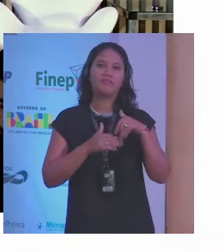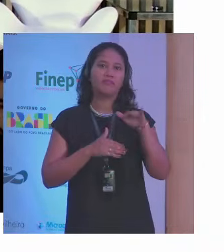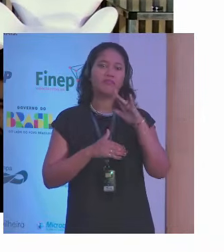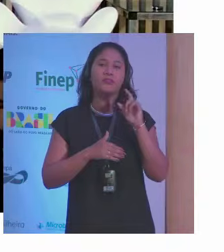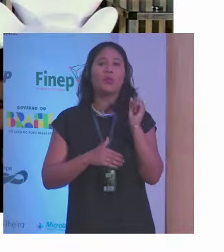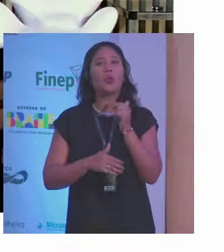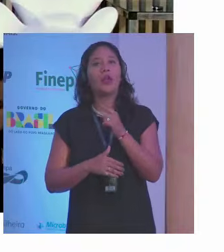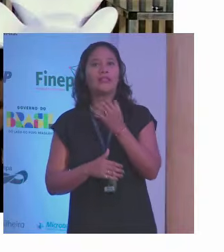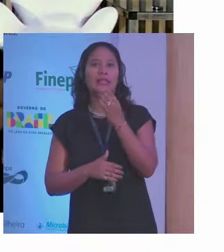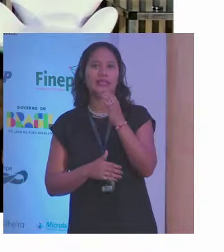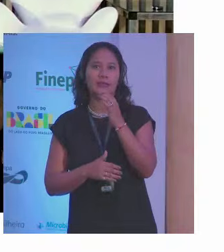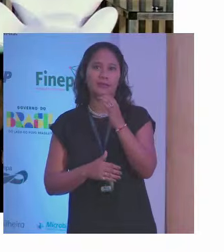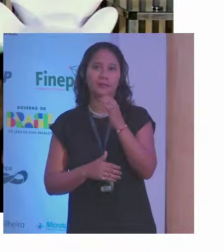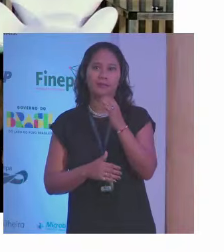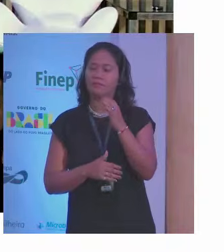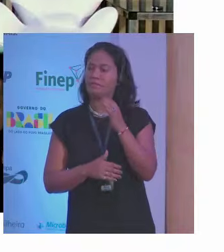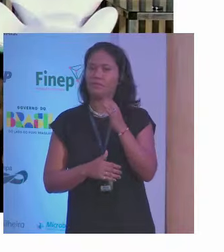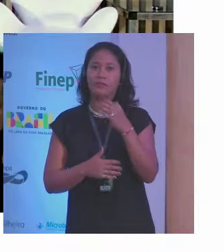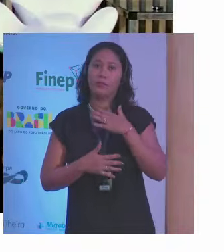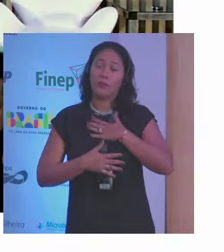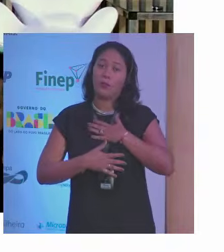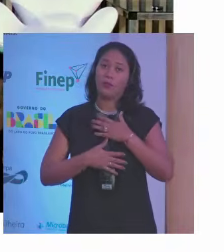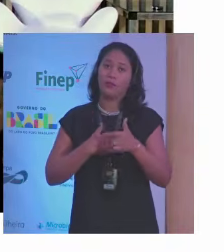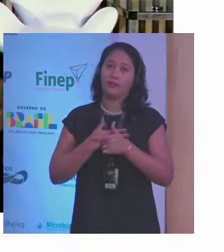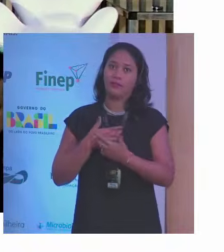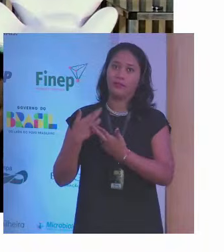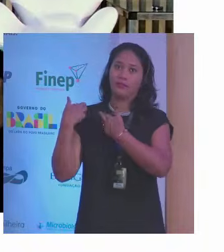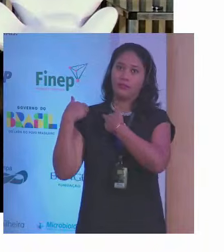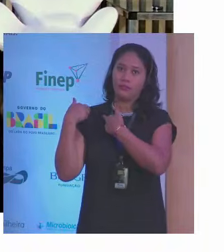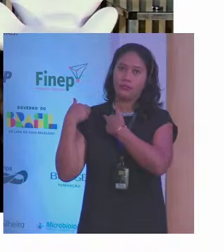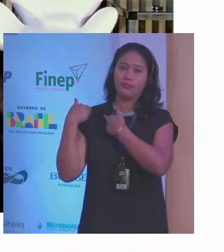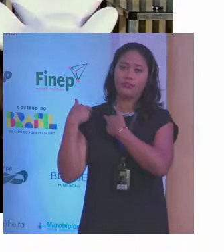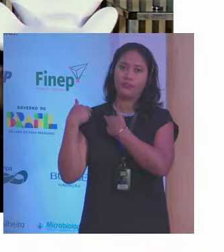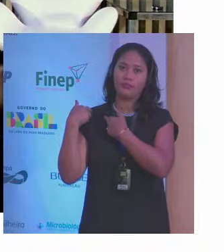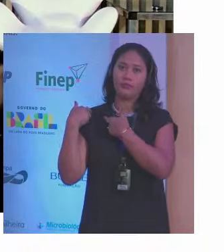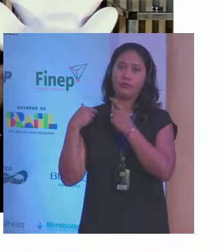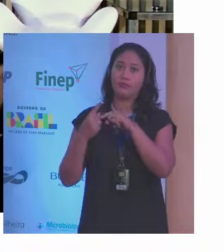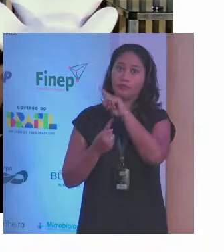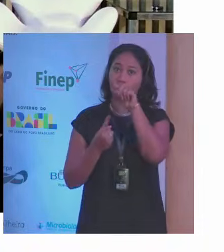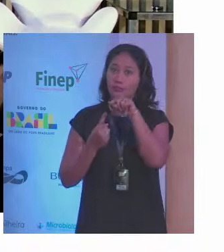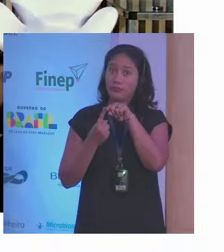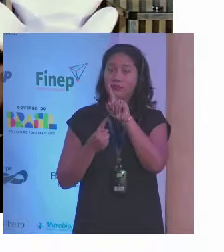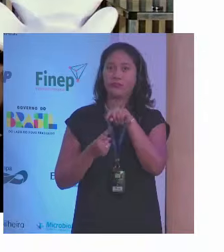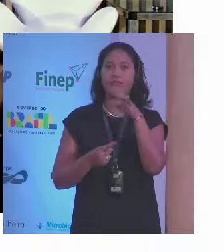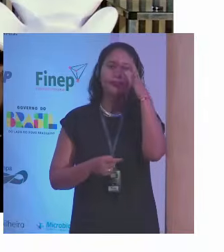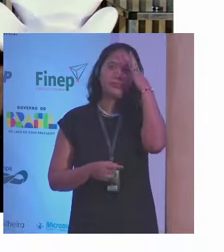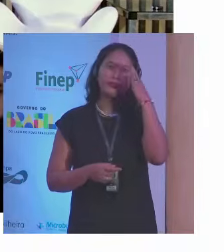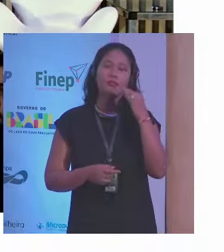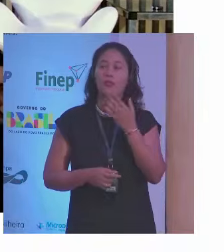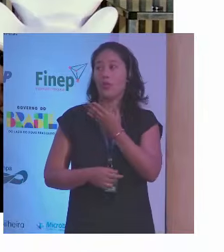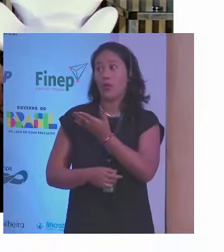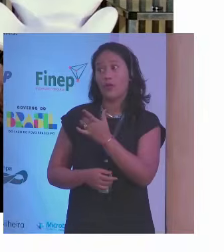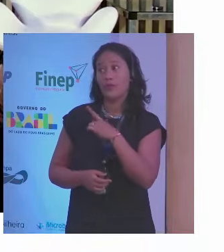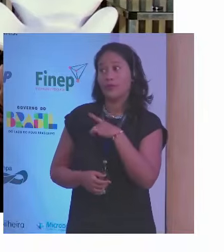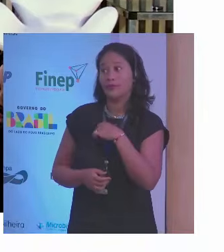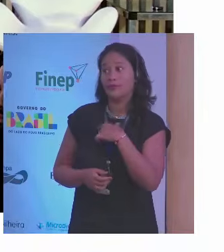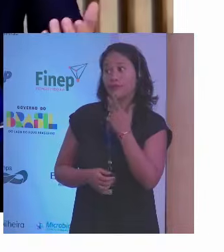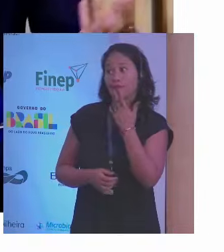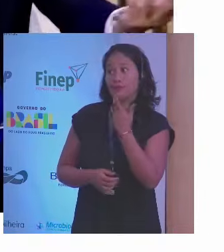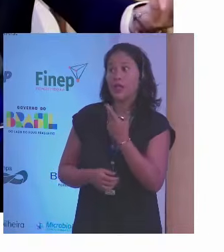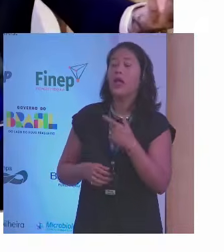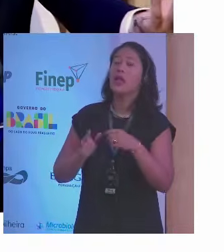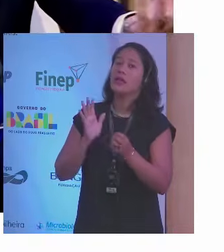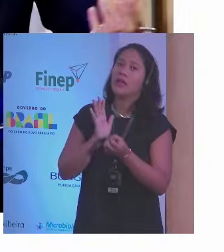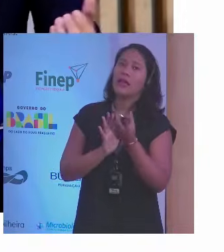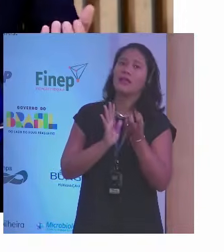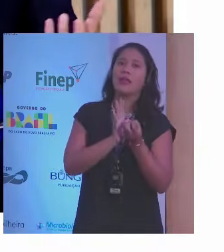my duty is, or my passion is to understand what you are doing yourself and create the conditions, and I